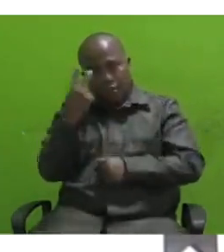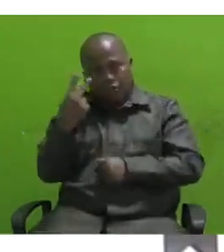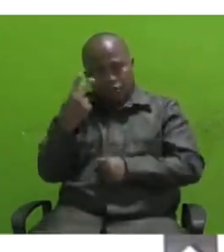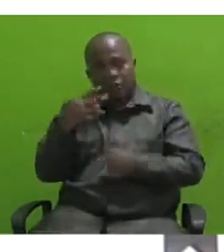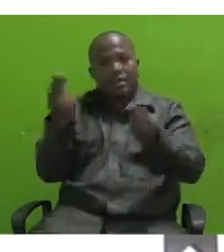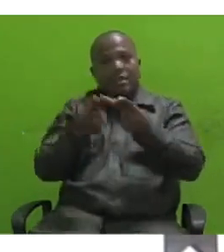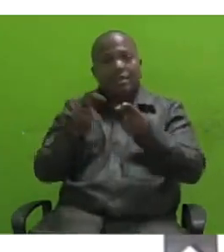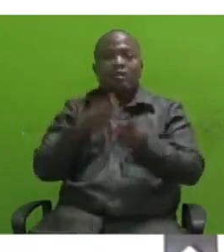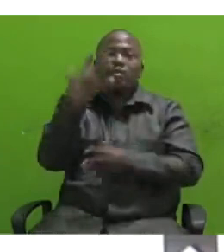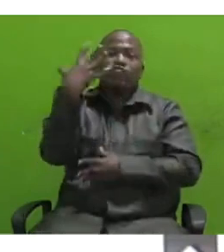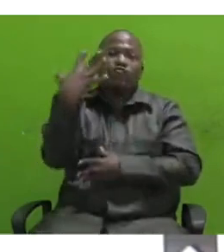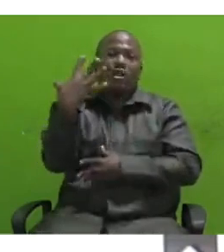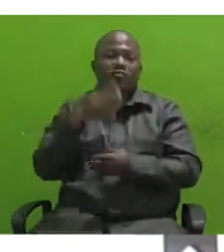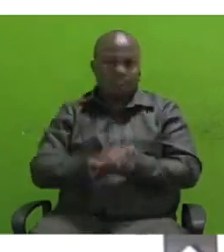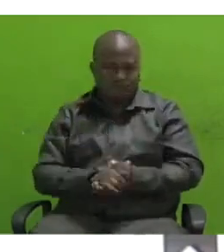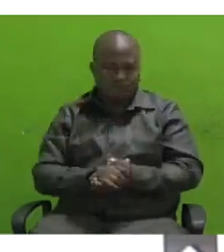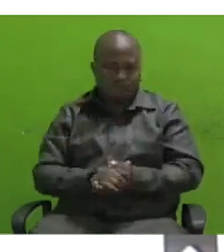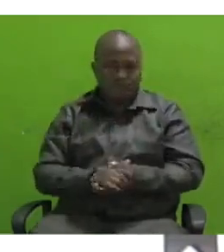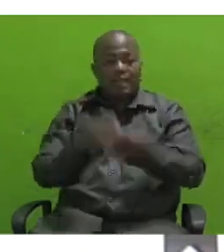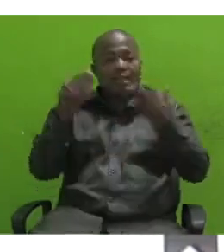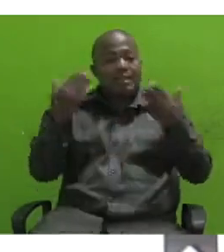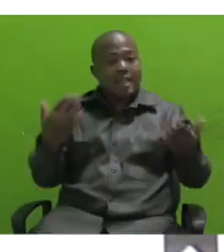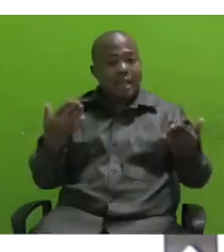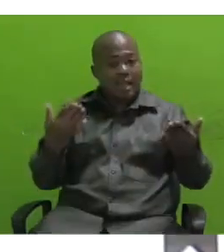5. Now, we're supposed to